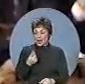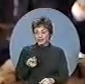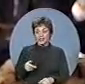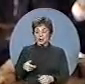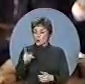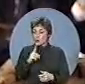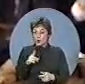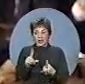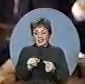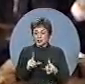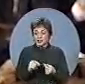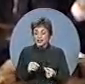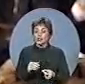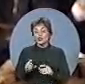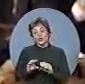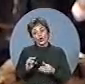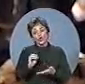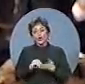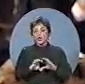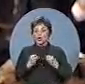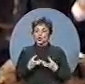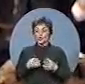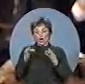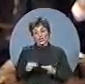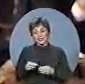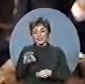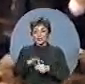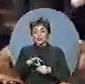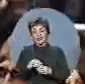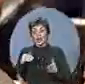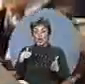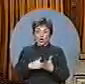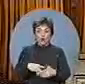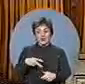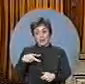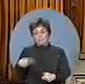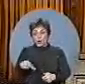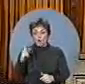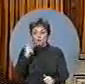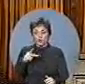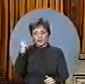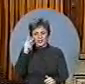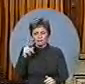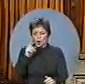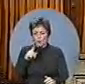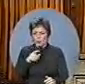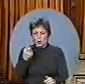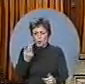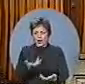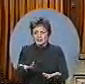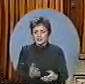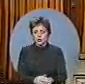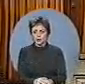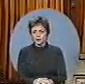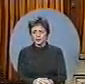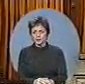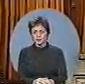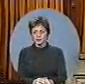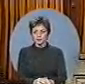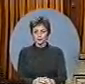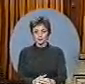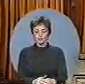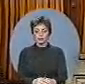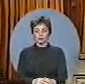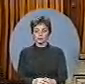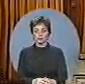unexplainable policy where the Liberal Party decided in caucus to vote against its own policy. The Honourable Member for